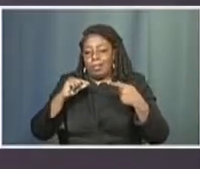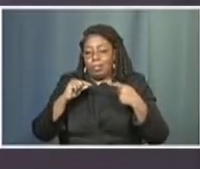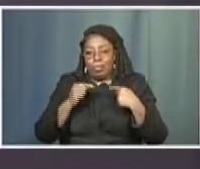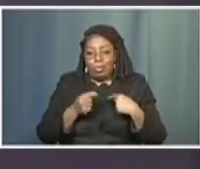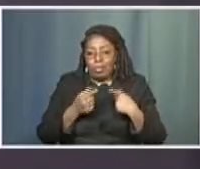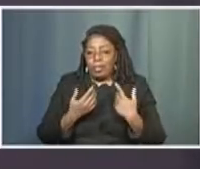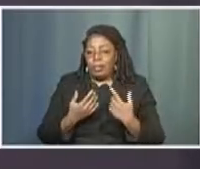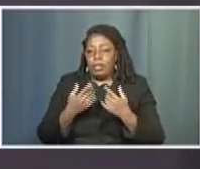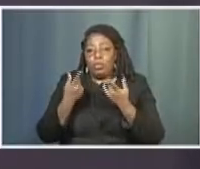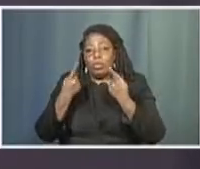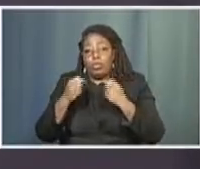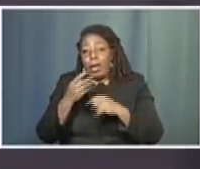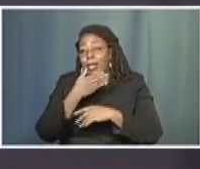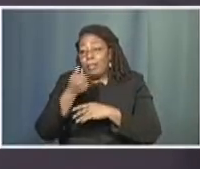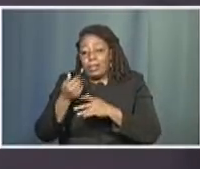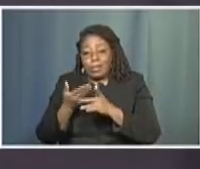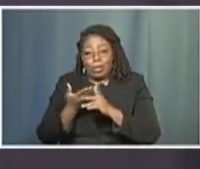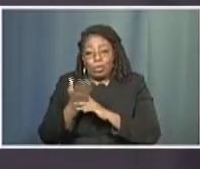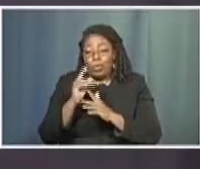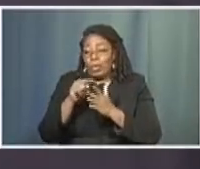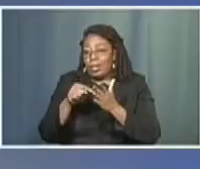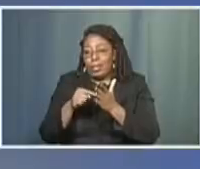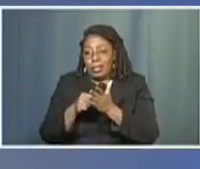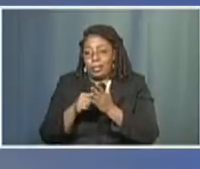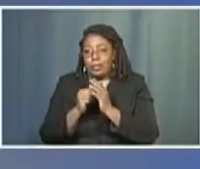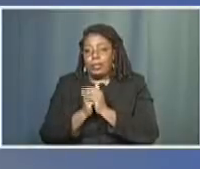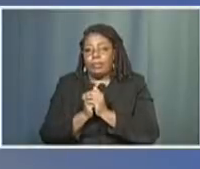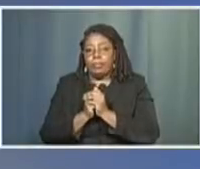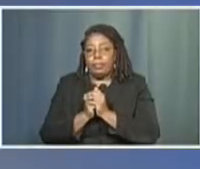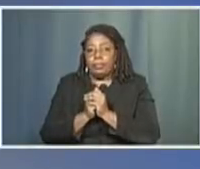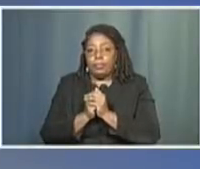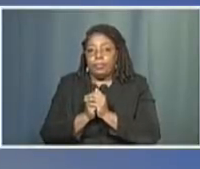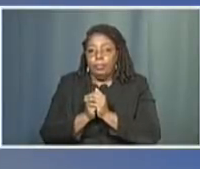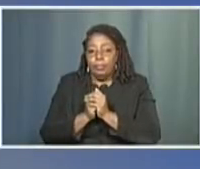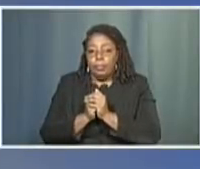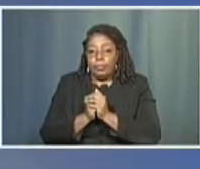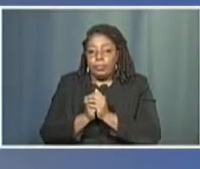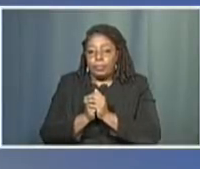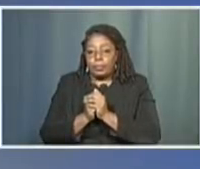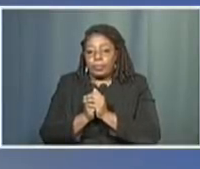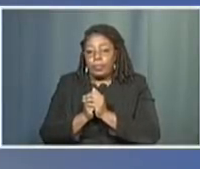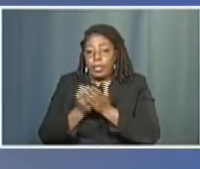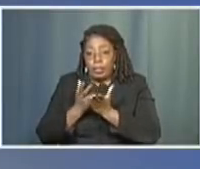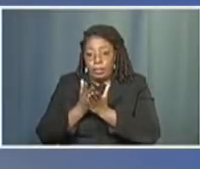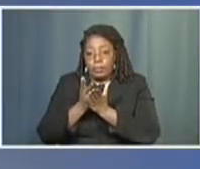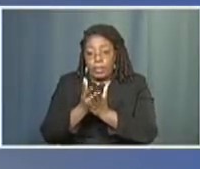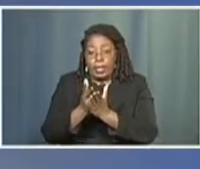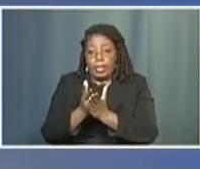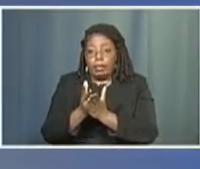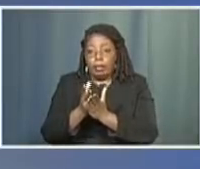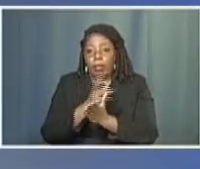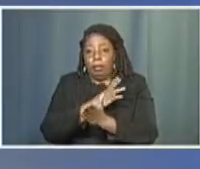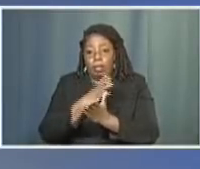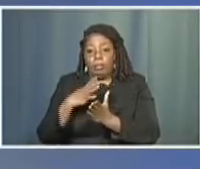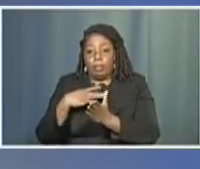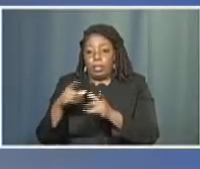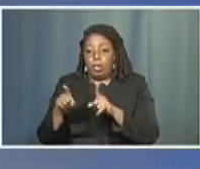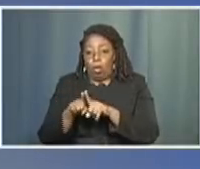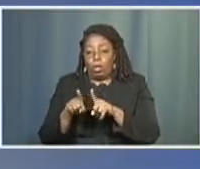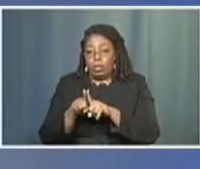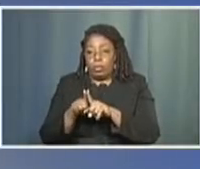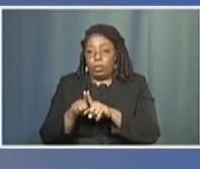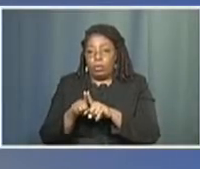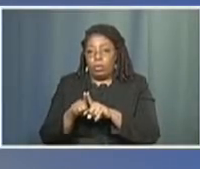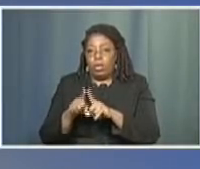we're trying our best to get through the situation right now. Commodore of the Black Point Sailing Committee, Gregory G.T. Adley, also with